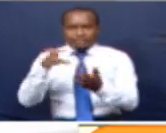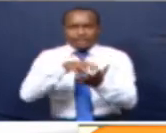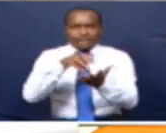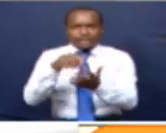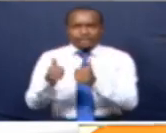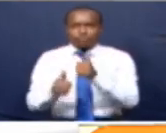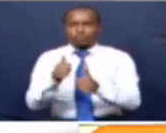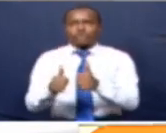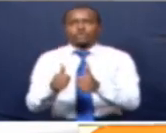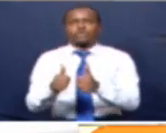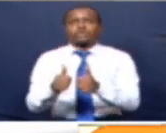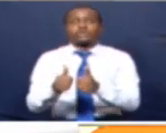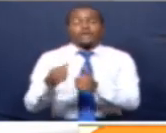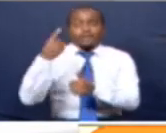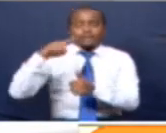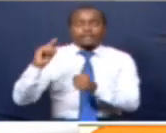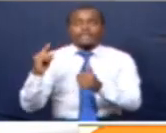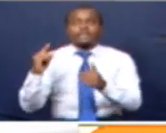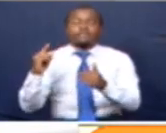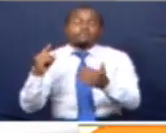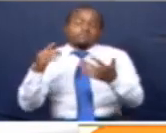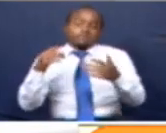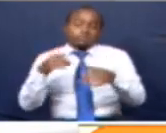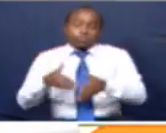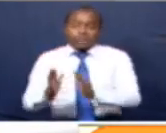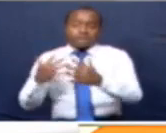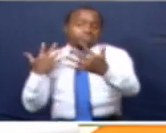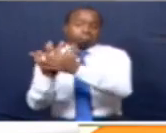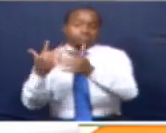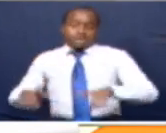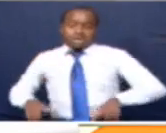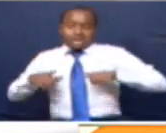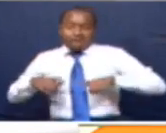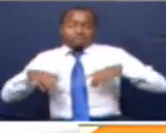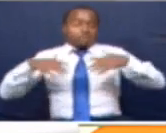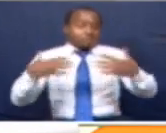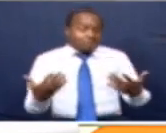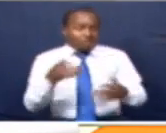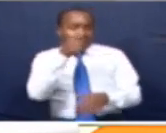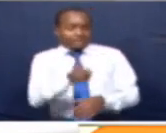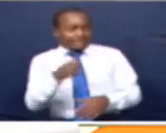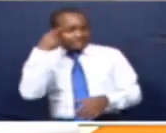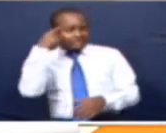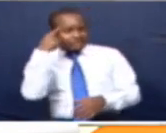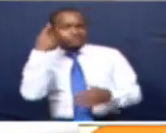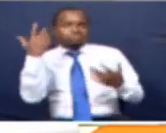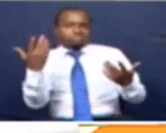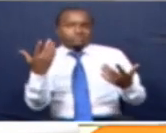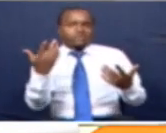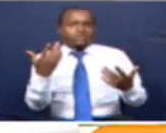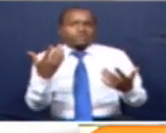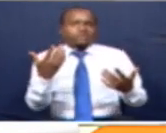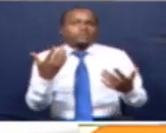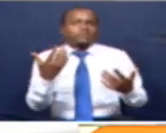which the proper sentence would be life imprisonment, mm-hmm. and in those cases where the judges probably would be given a hand to mete